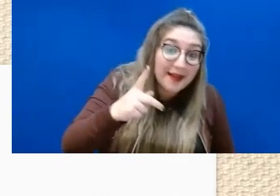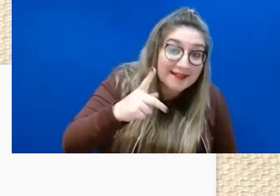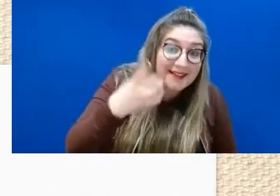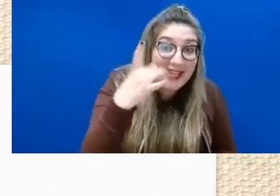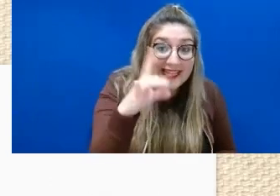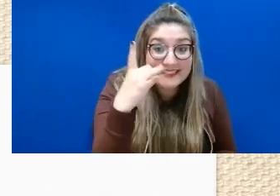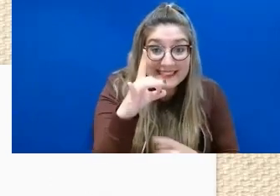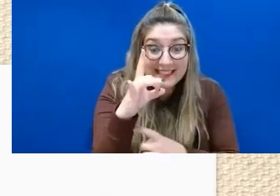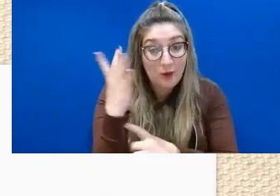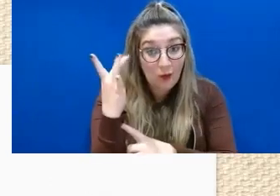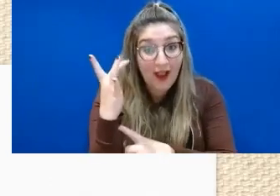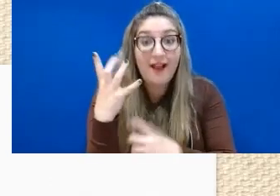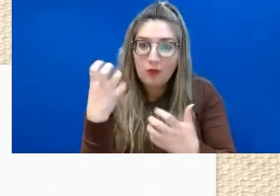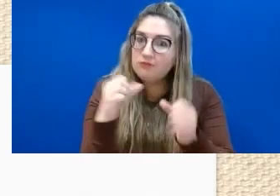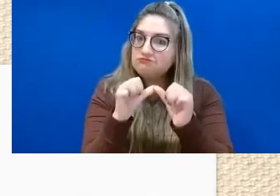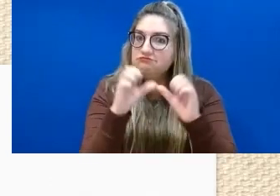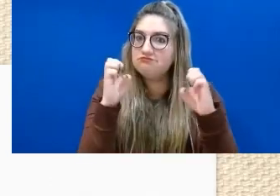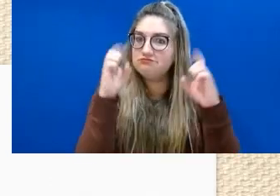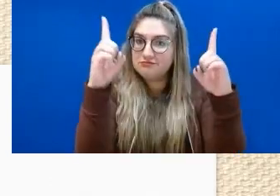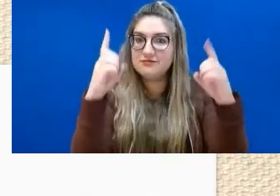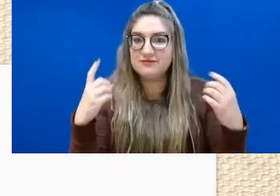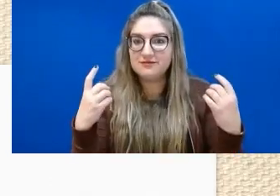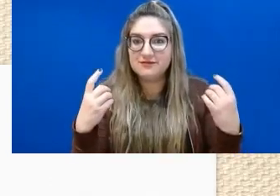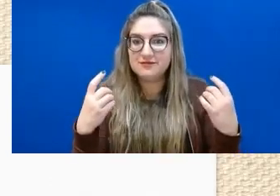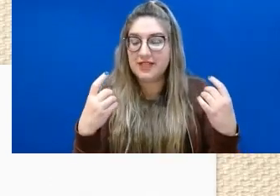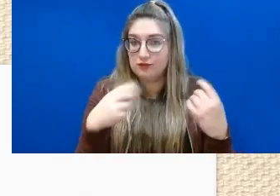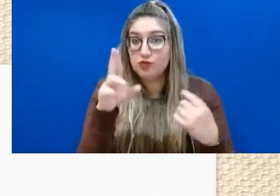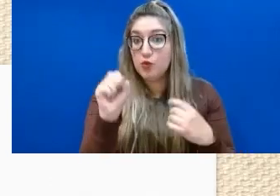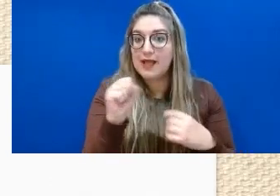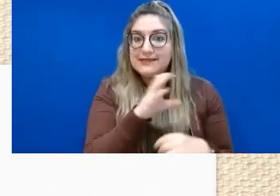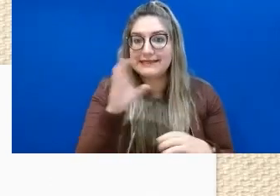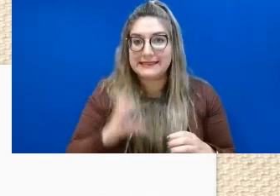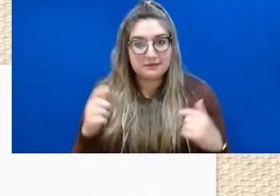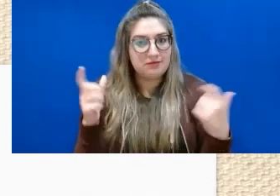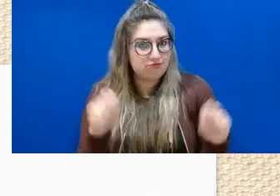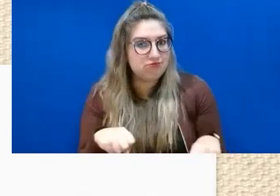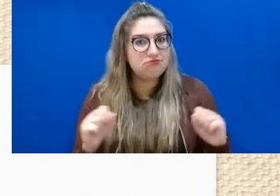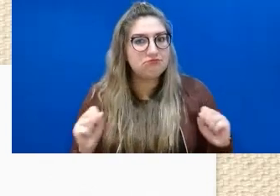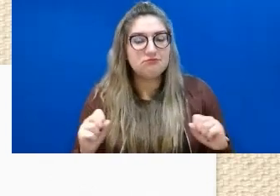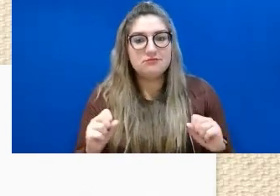18 because they want to continue their education in here. And as a USA citizen, they have all the rights to come over here